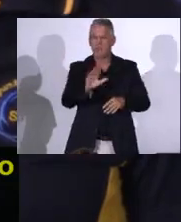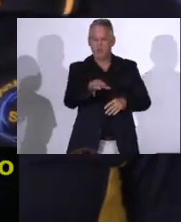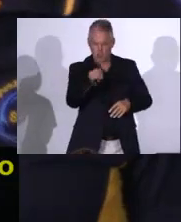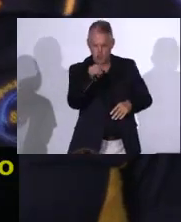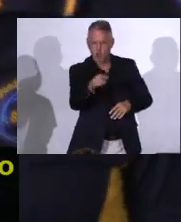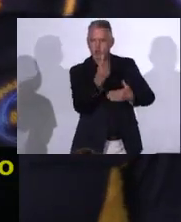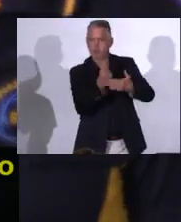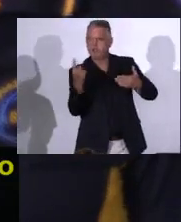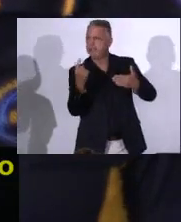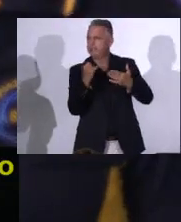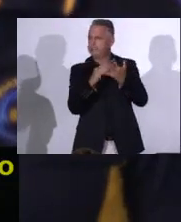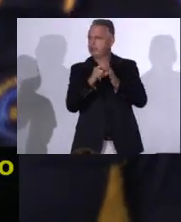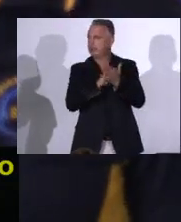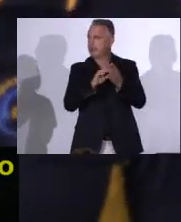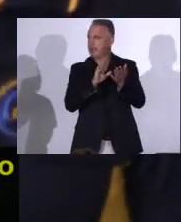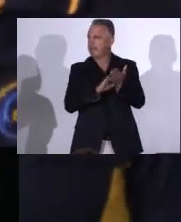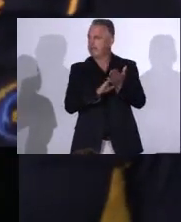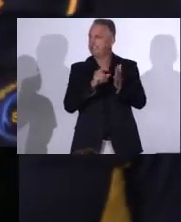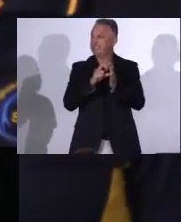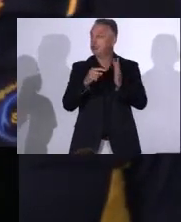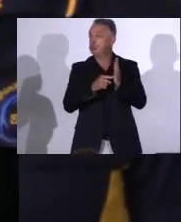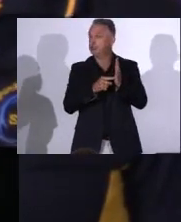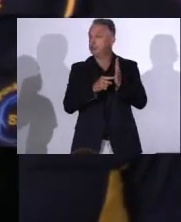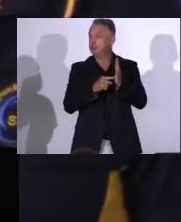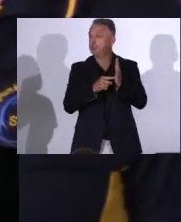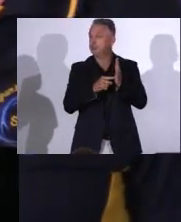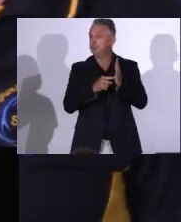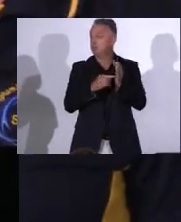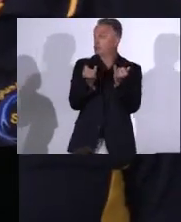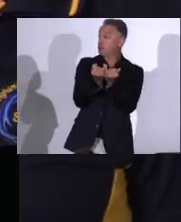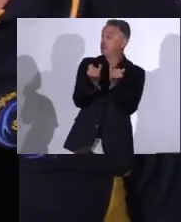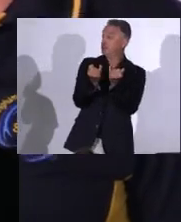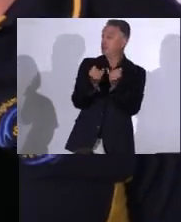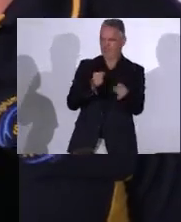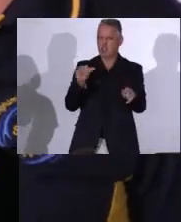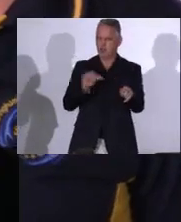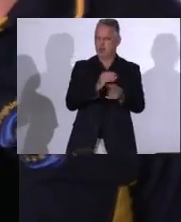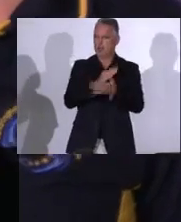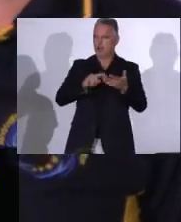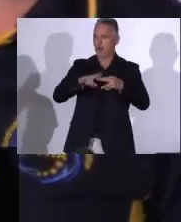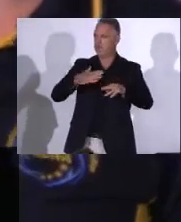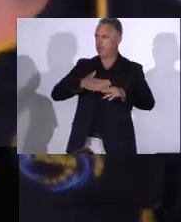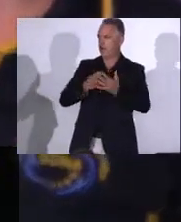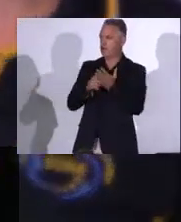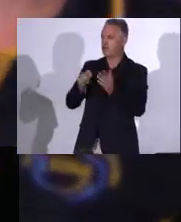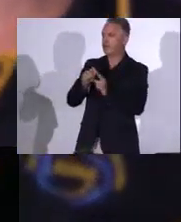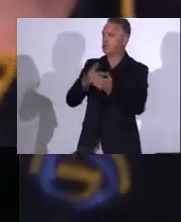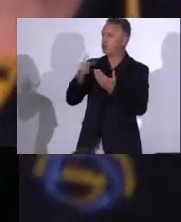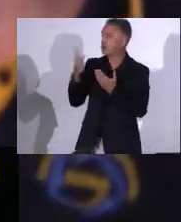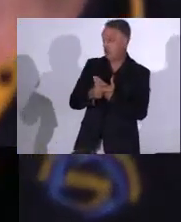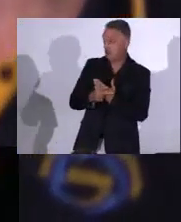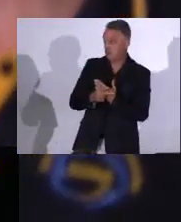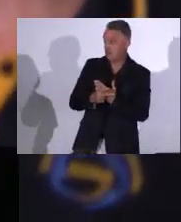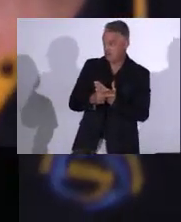District Netball Association. So they're part of, you know, they're representing the association, so they should be part of our representative program. So we've got